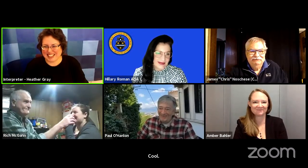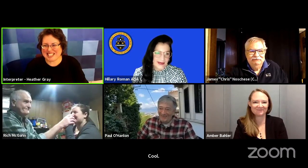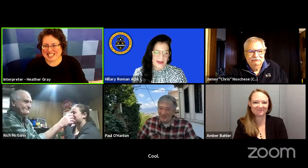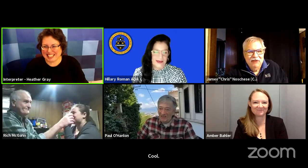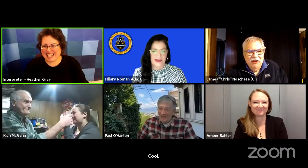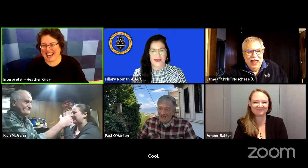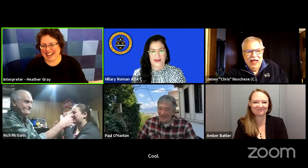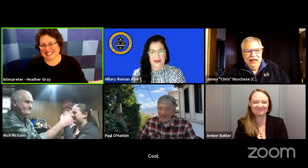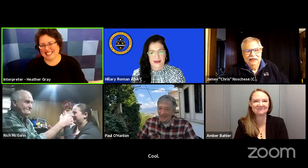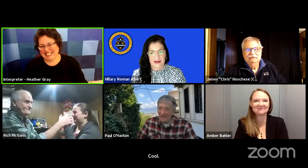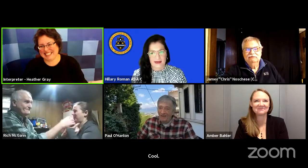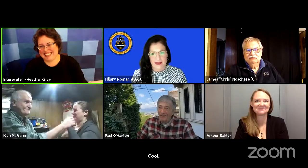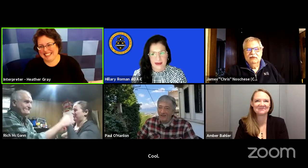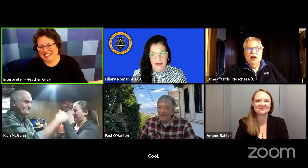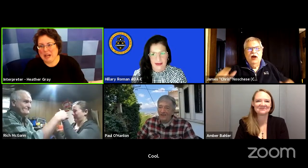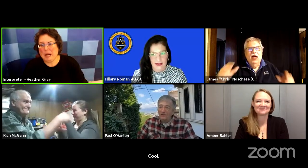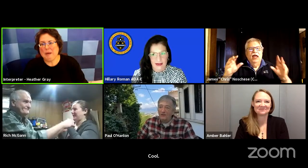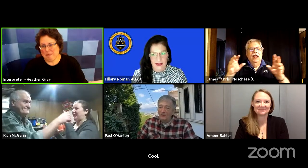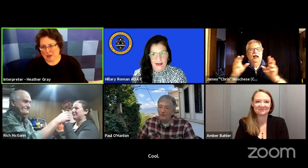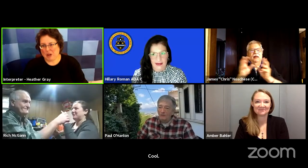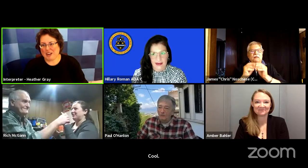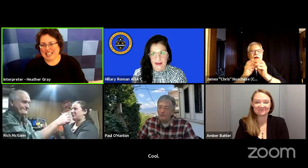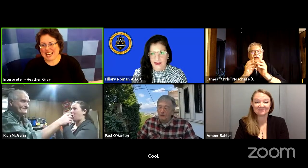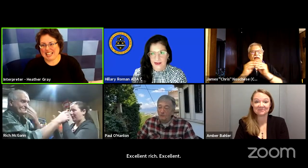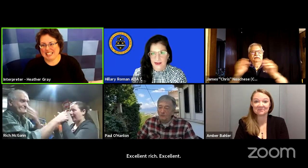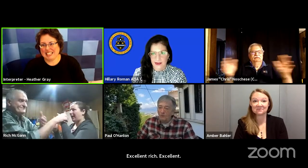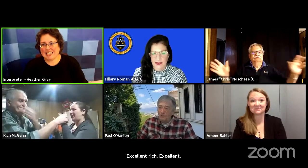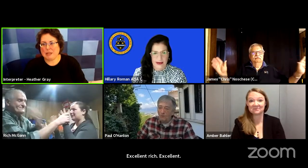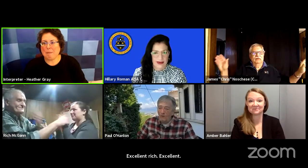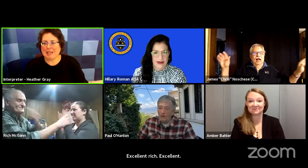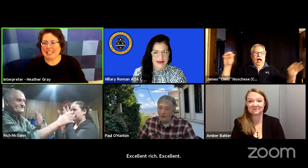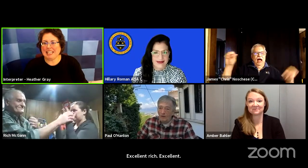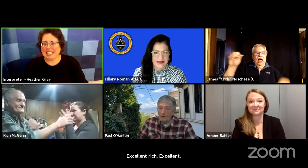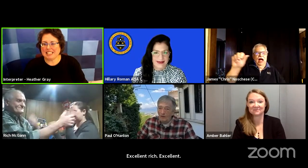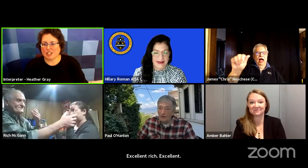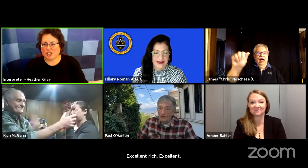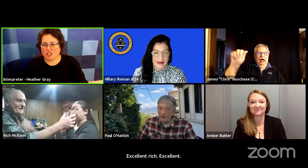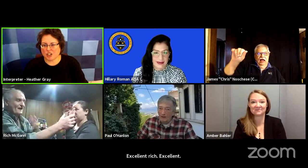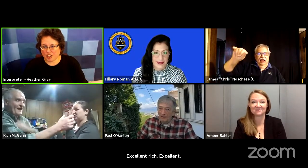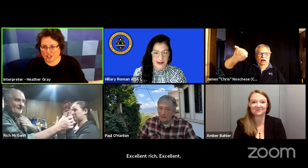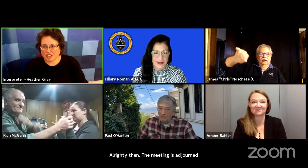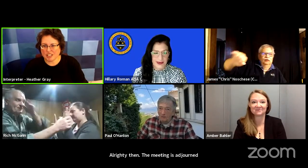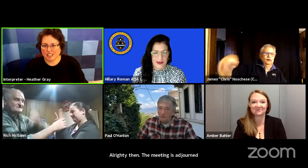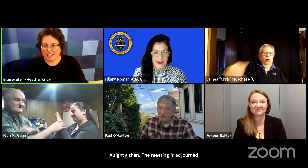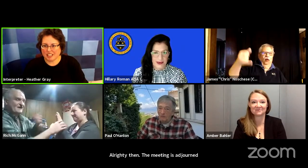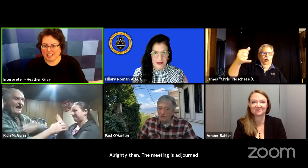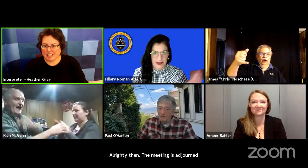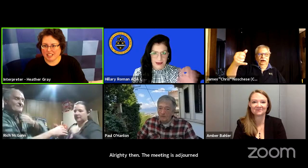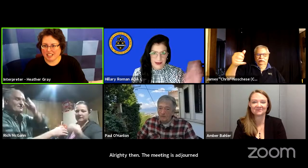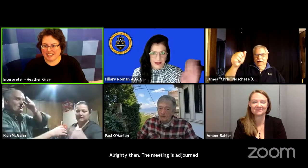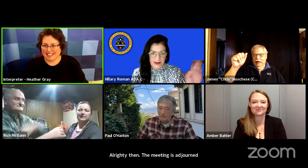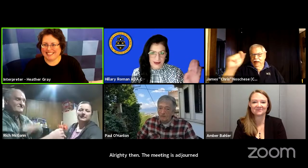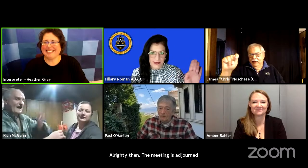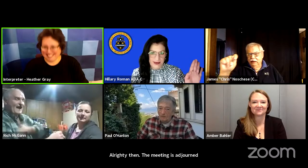Excellent, Rich. Excellent. Alrighty then, the meeting is adjourned.